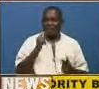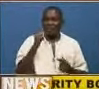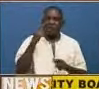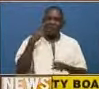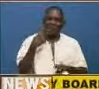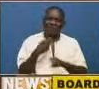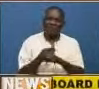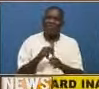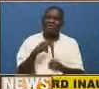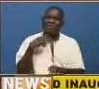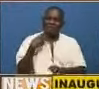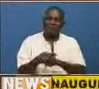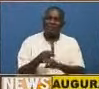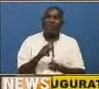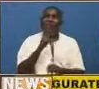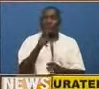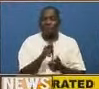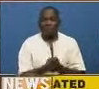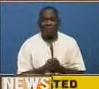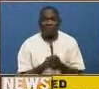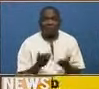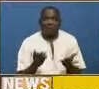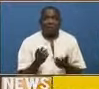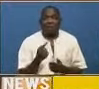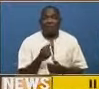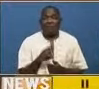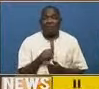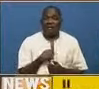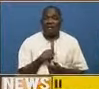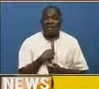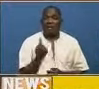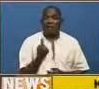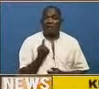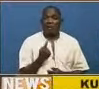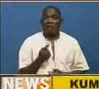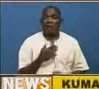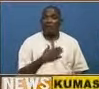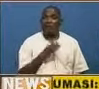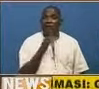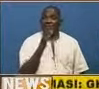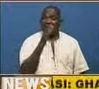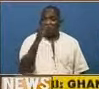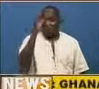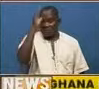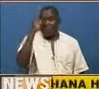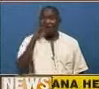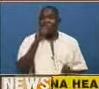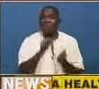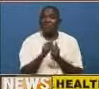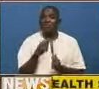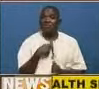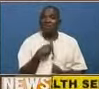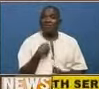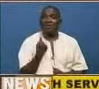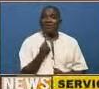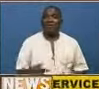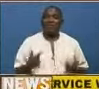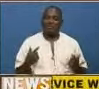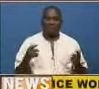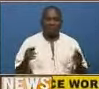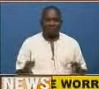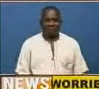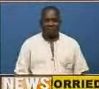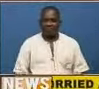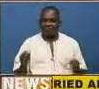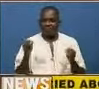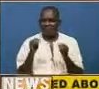It's difficult for me to live alone whilst my mom and dad is not with me. And I was